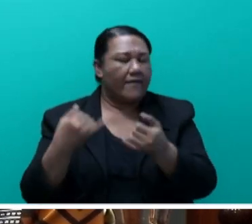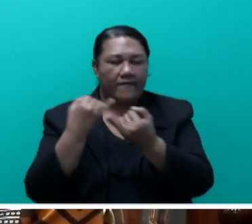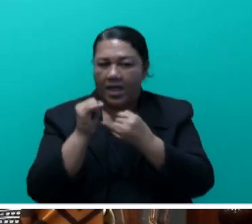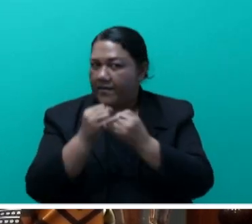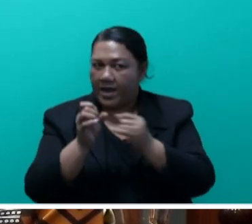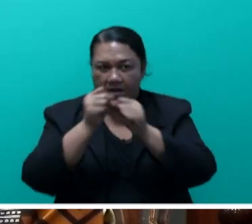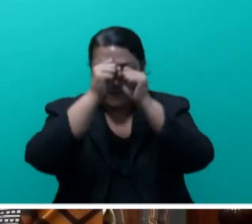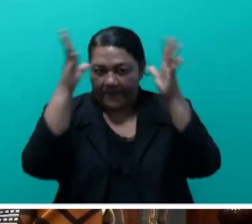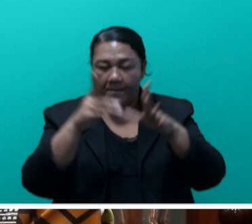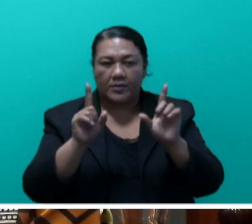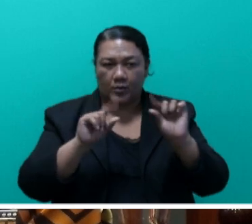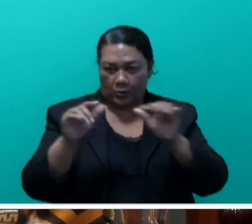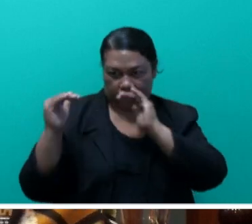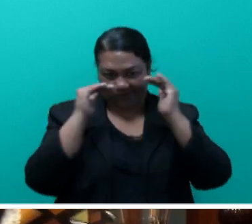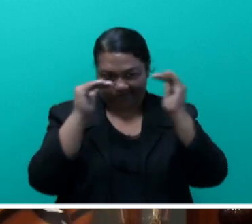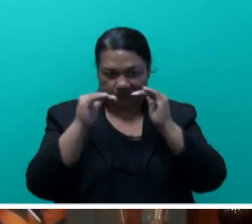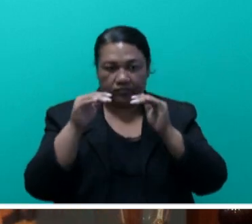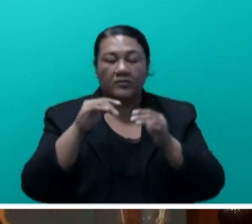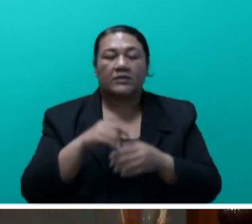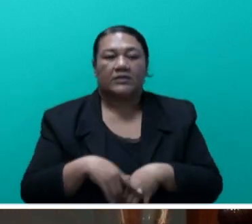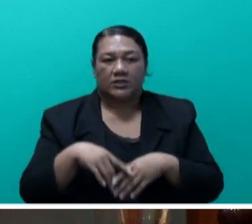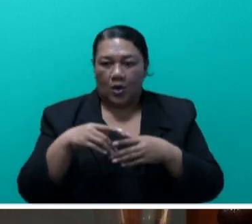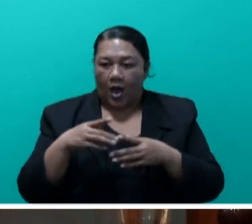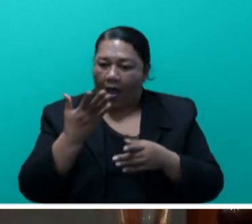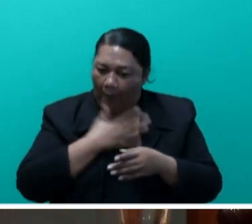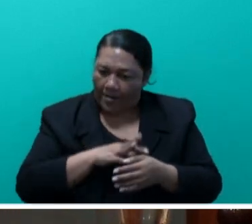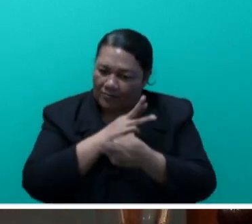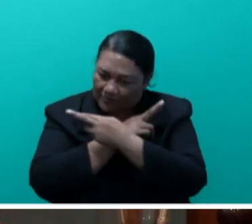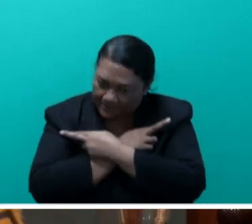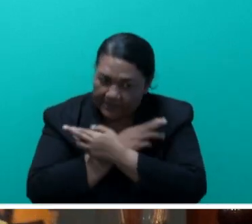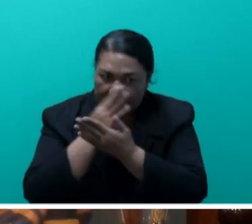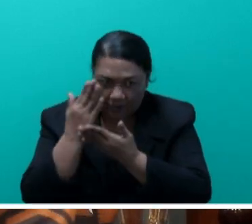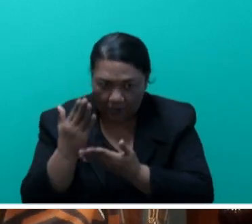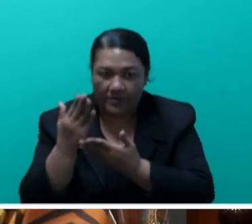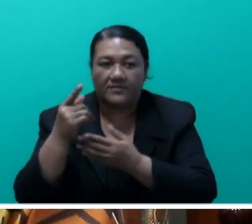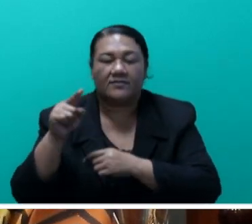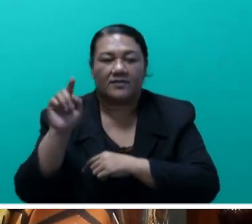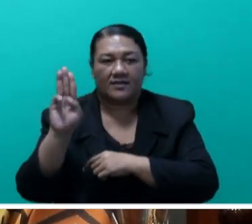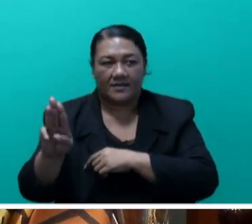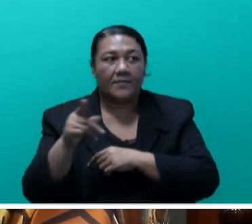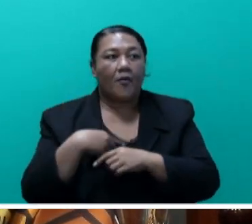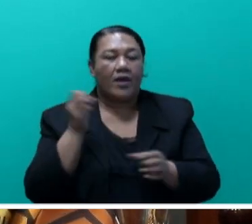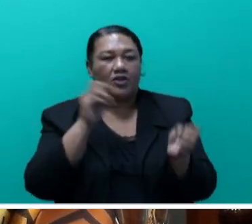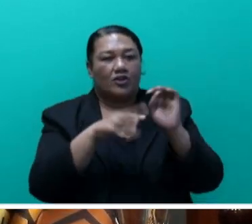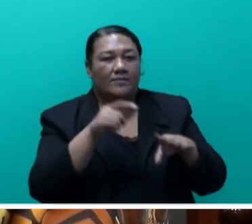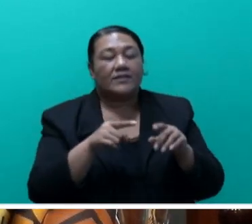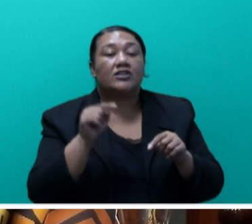and we pay tribute to him for his contribution to tourism and civil